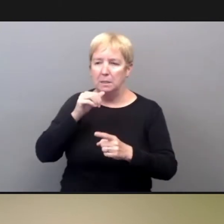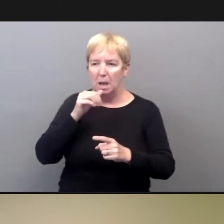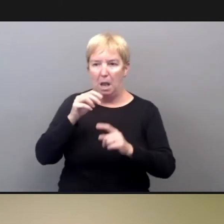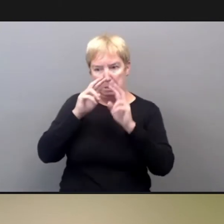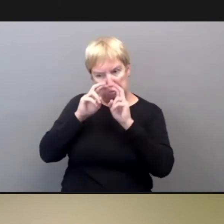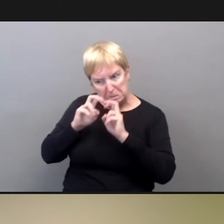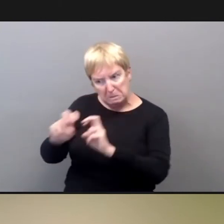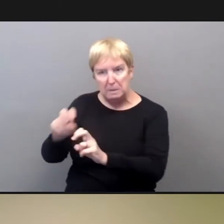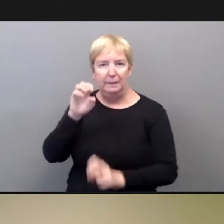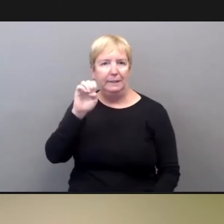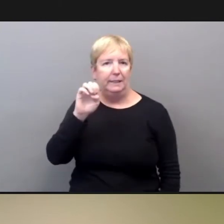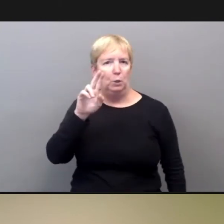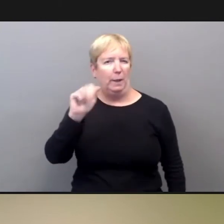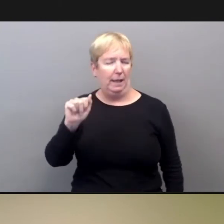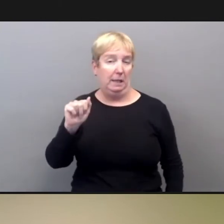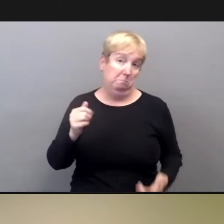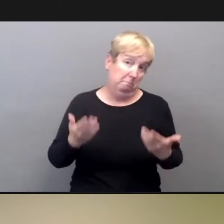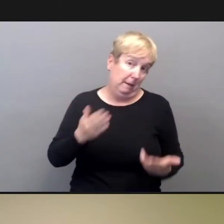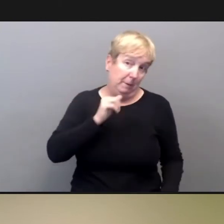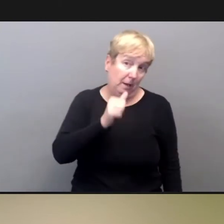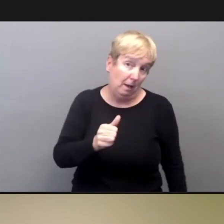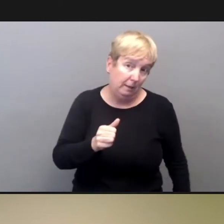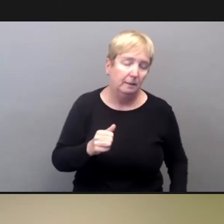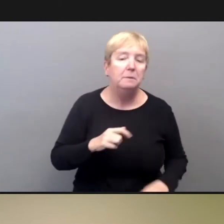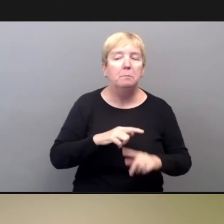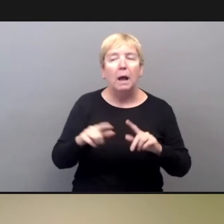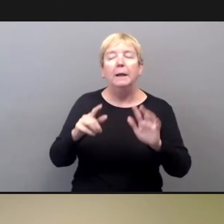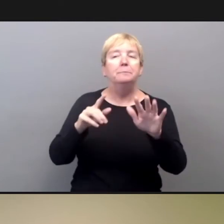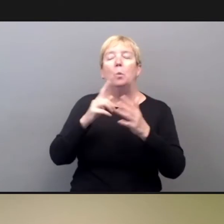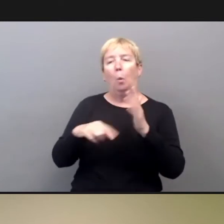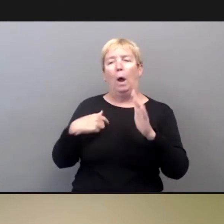they would, not really sure. But what we found is that